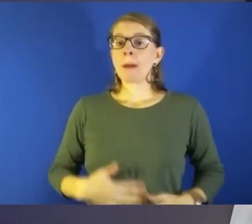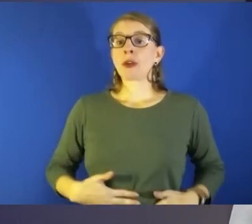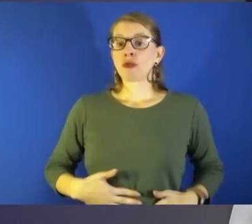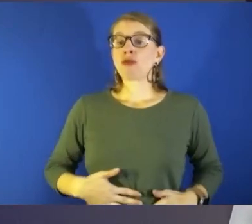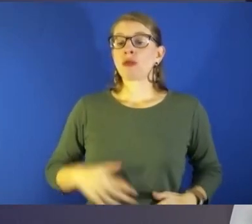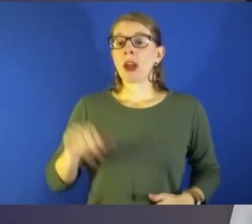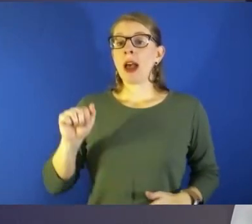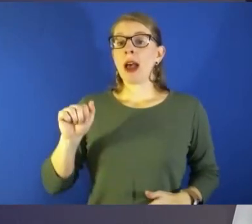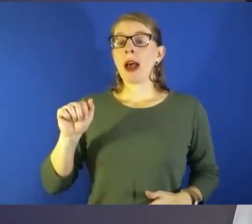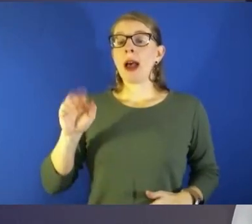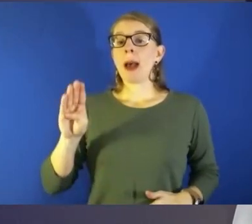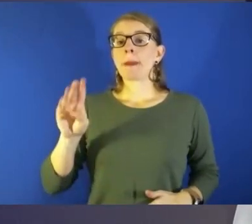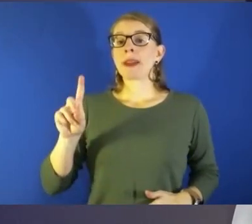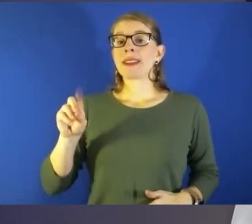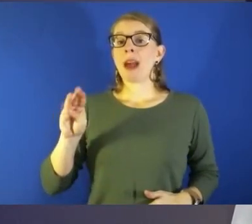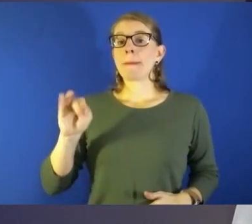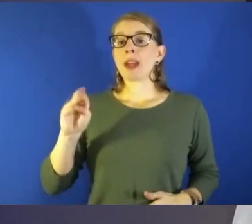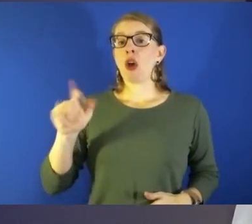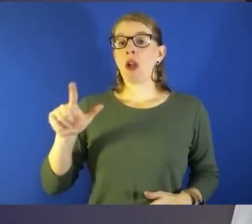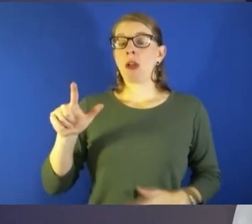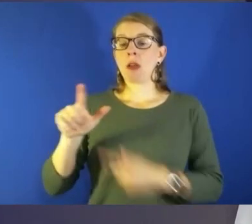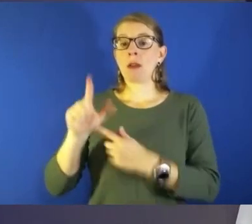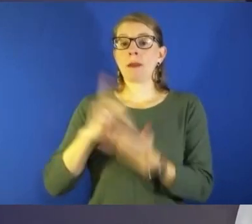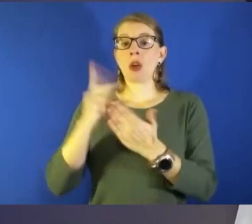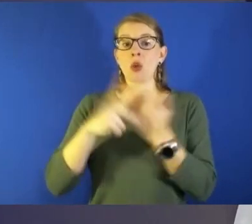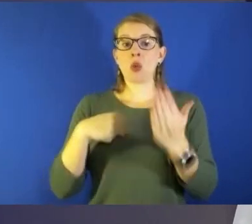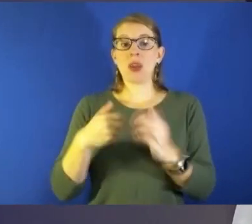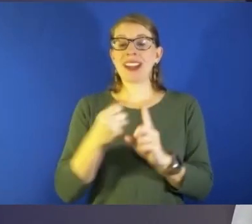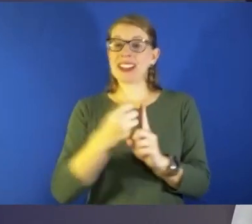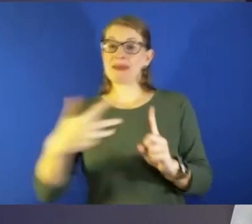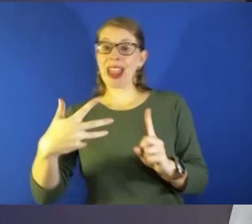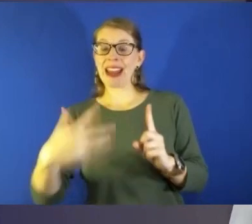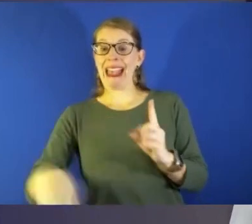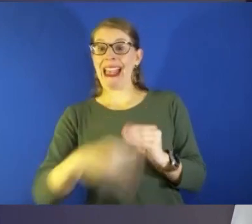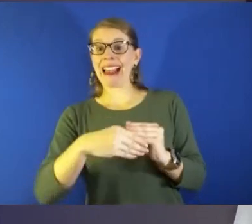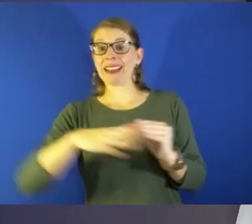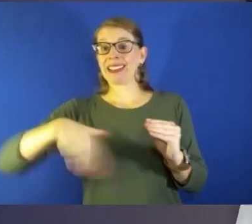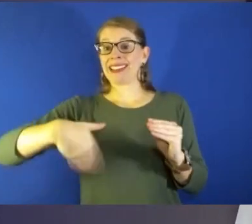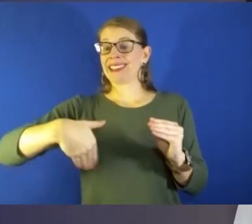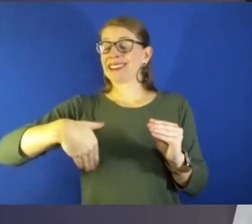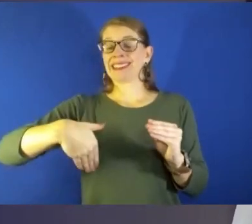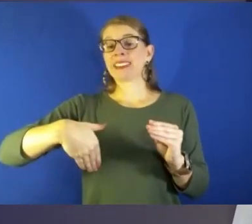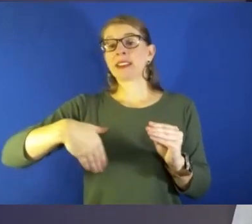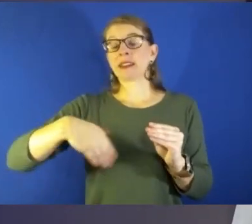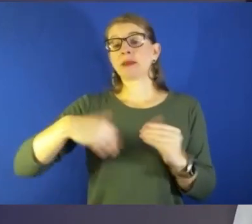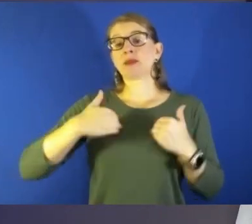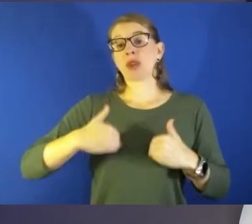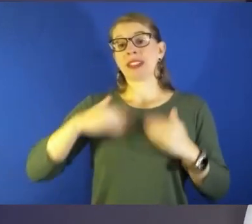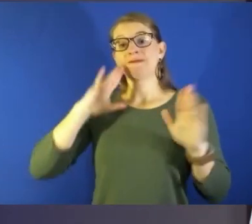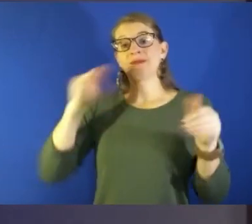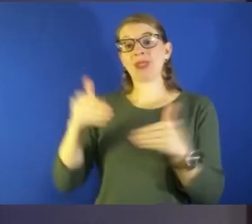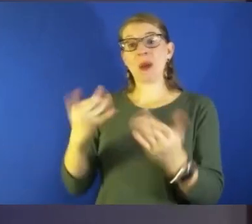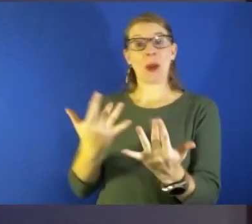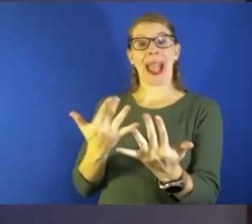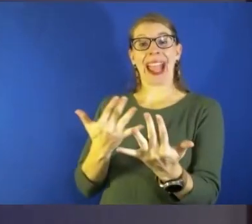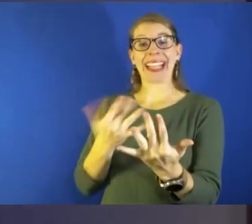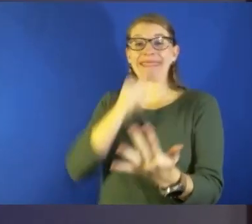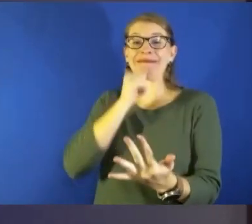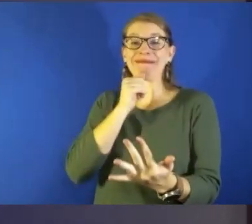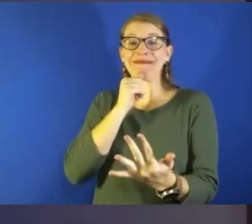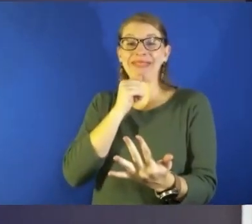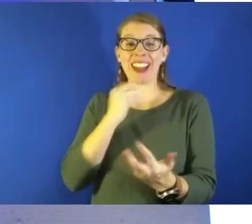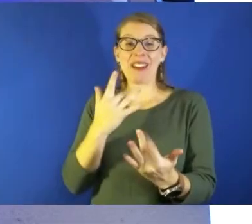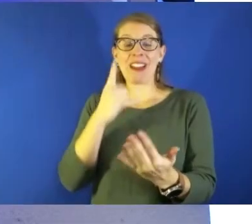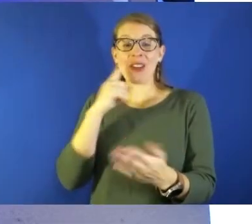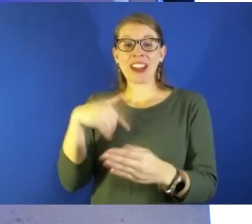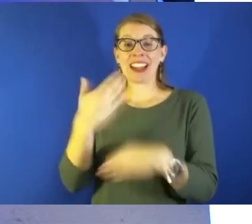And we haven't expanded our program to that area yet, but, just wait. We got to You never wait know. for the next 50 years. You never More